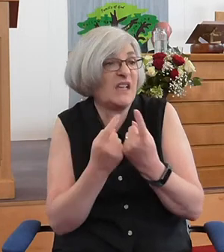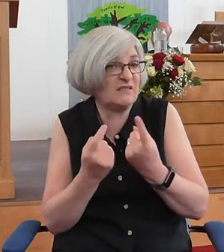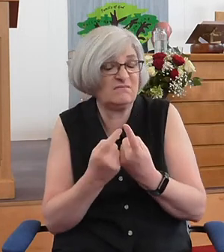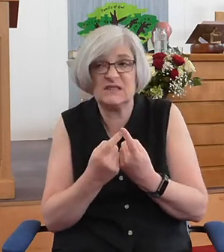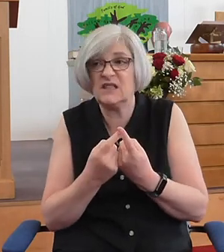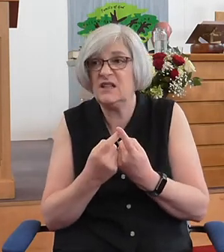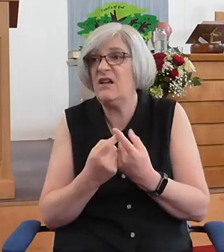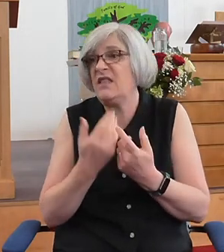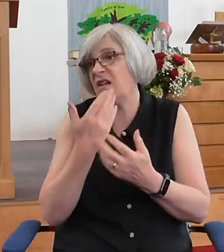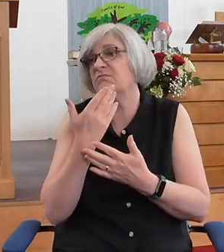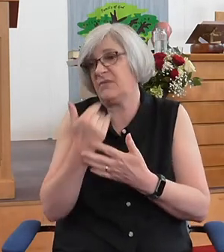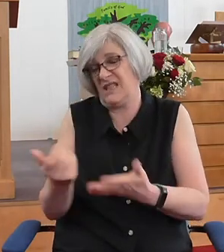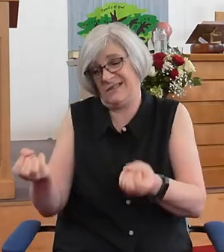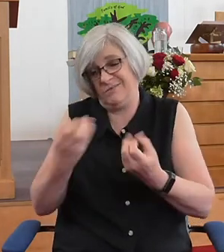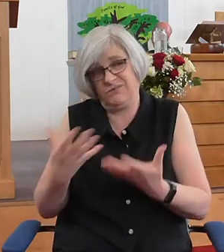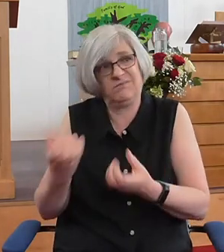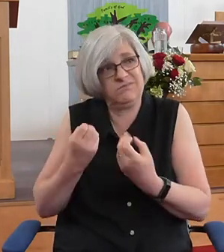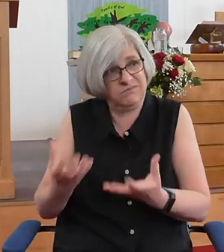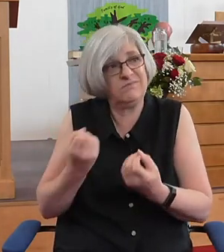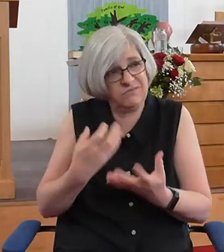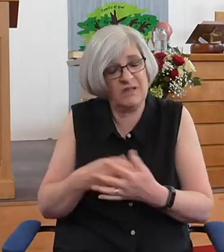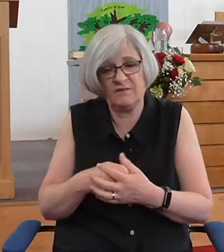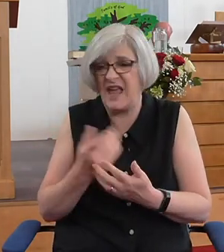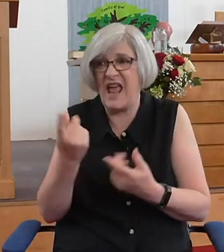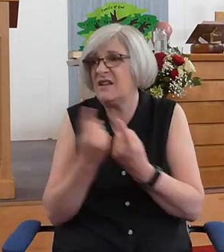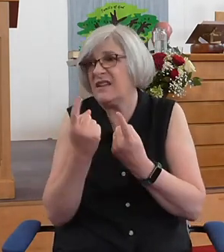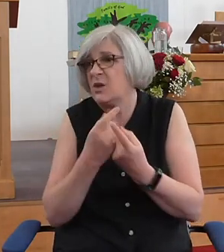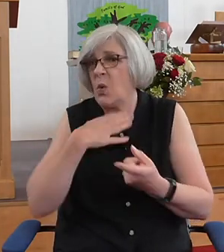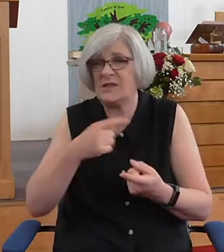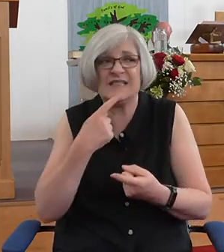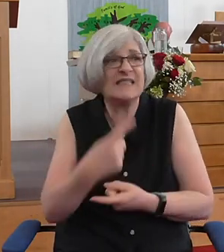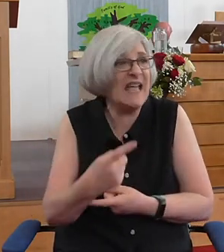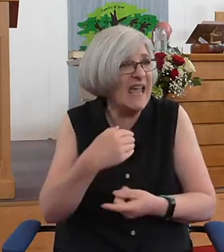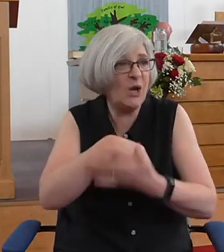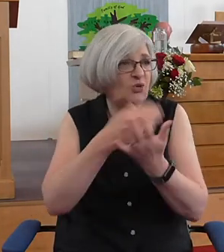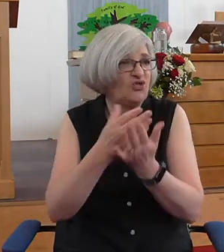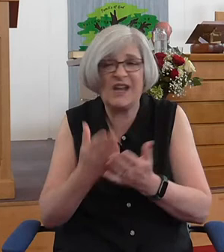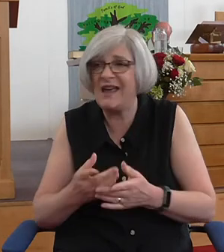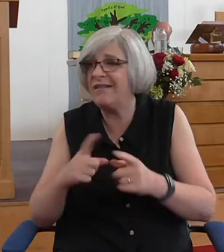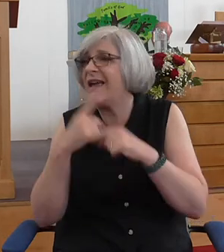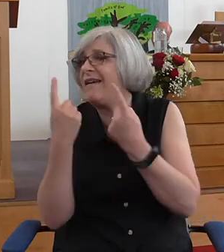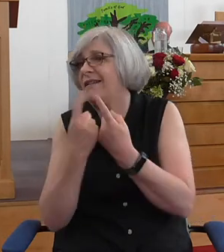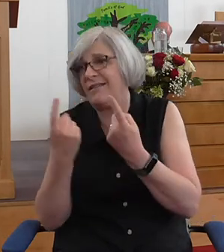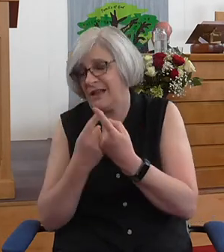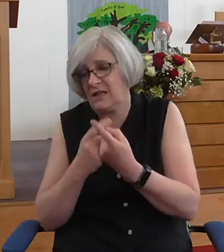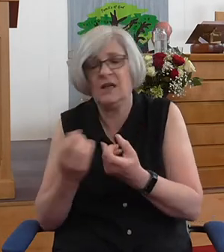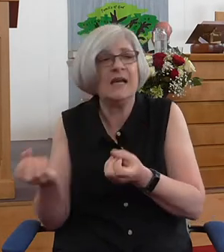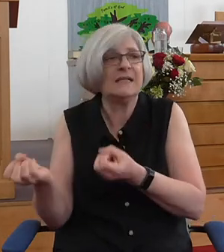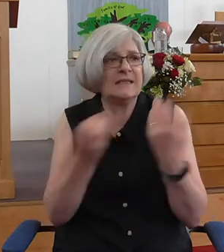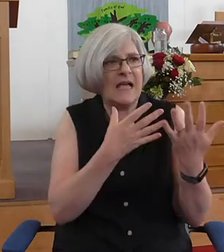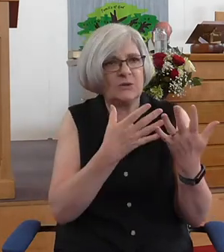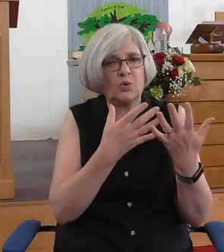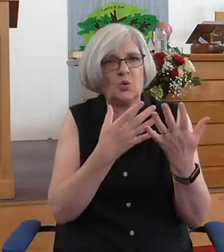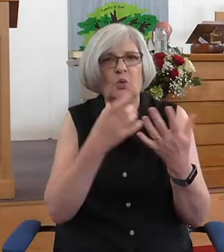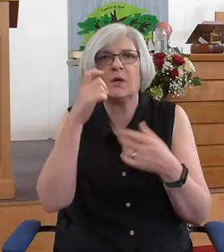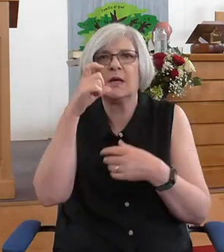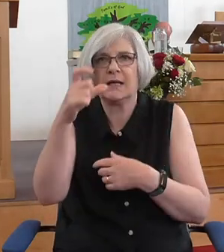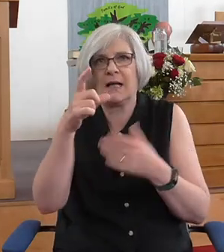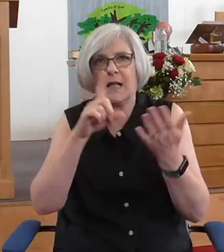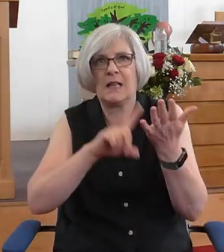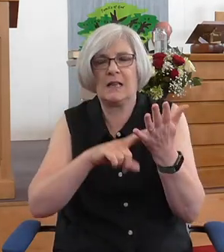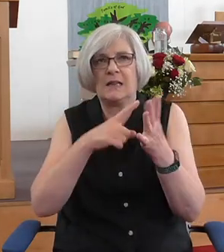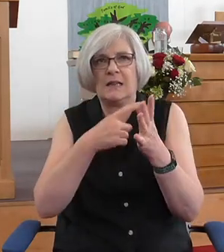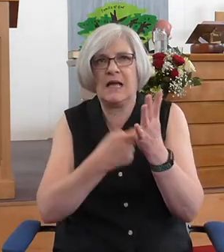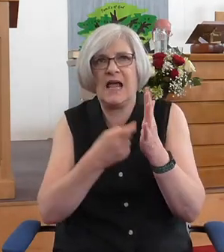that you would like to say or share, can you please send it to Claremont Clarion